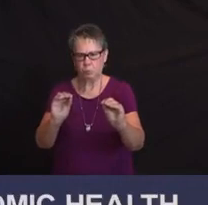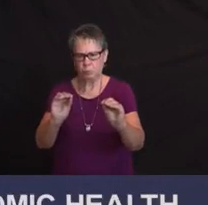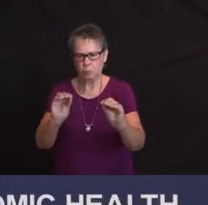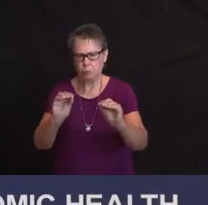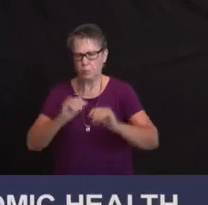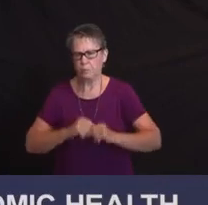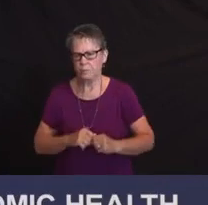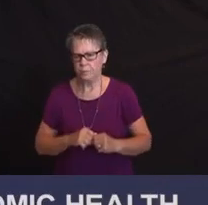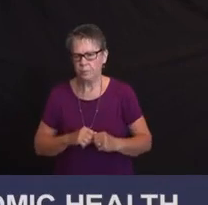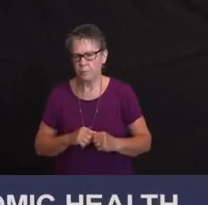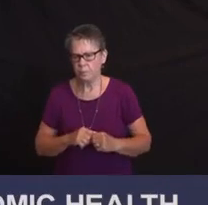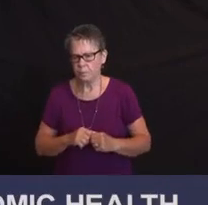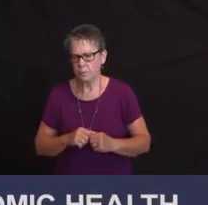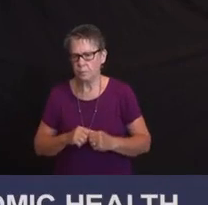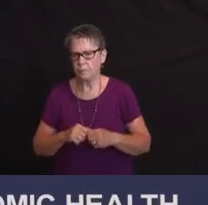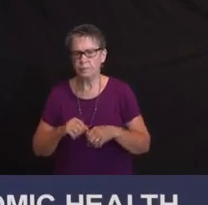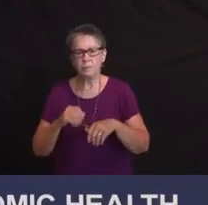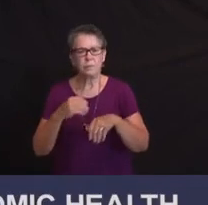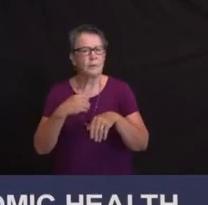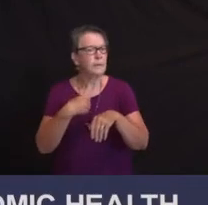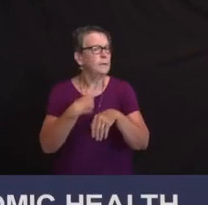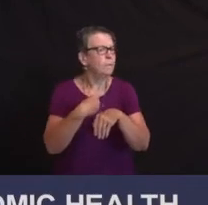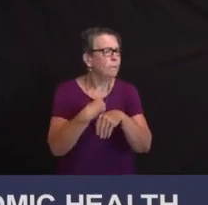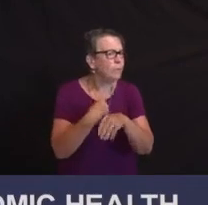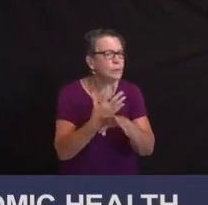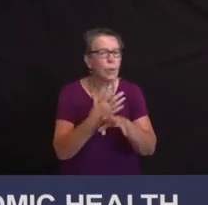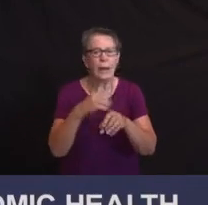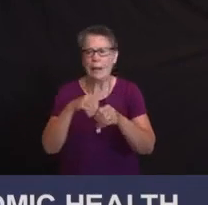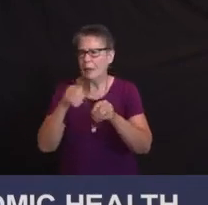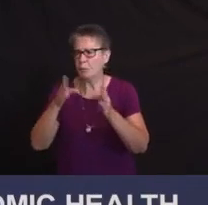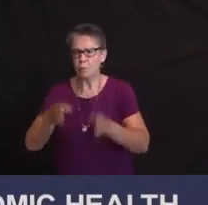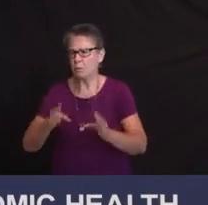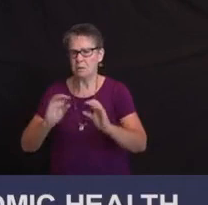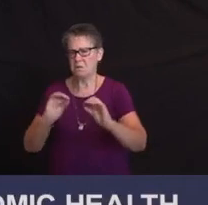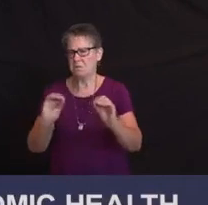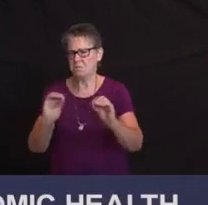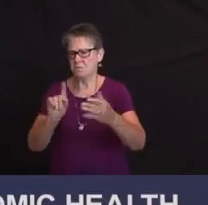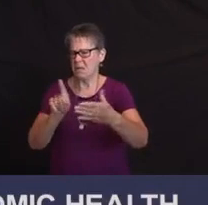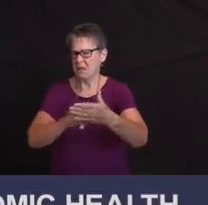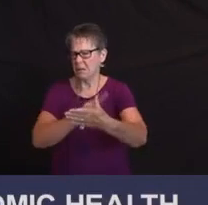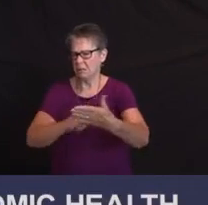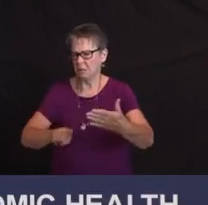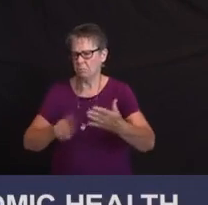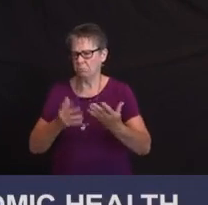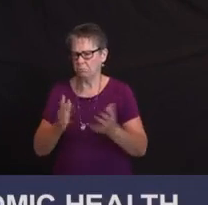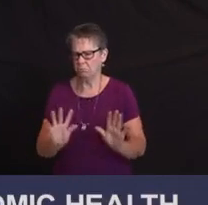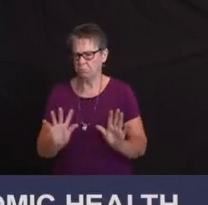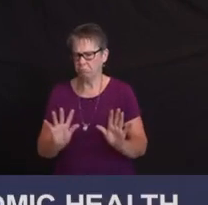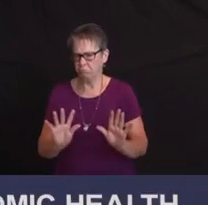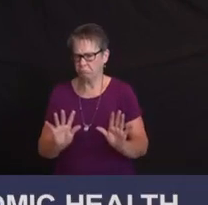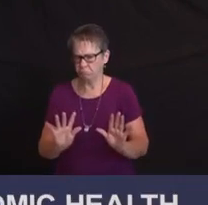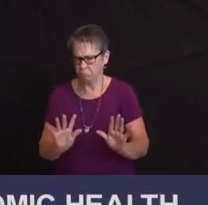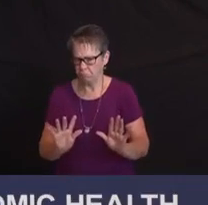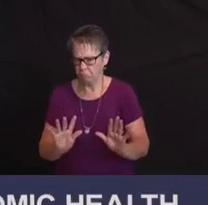remote or virtual or otherwise. Did I get that right, Mon? Okay, thank you. Mike, good afternoon.